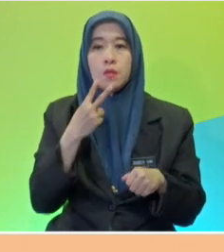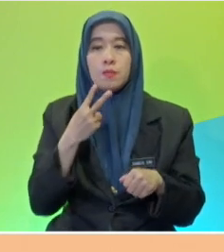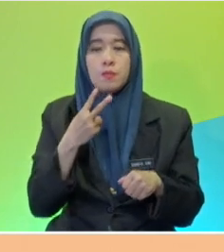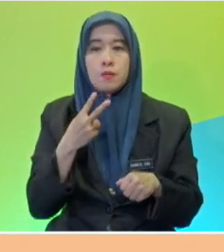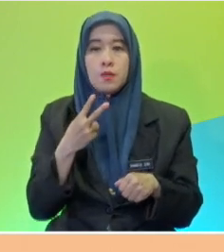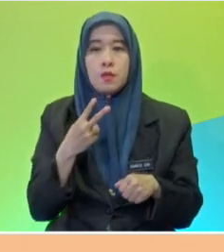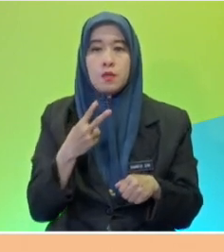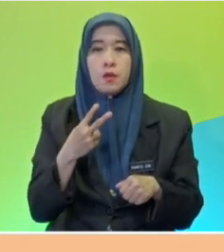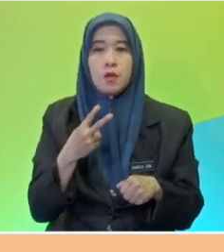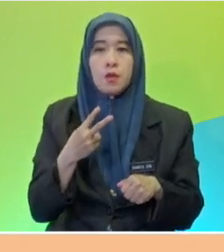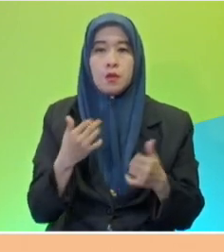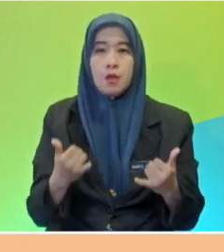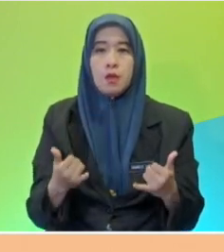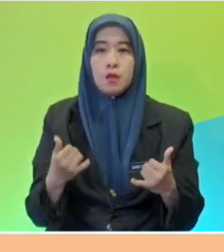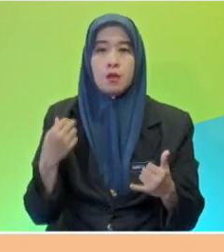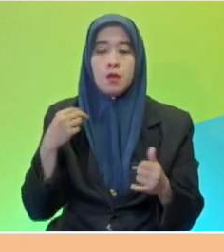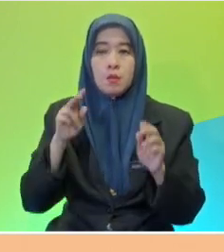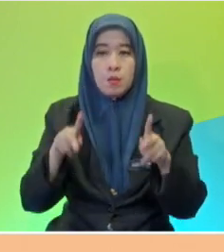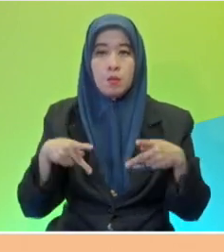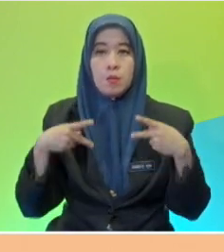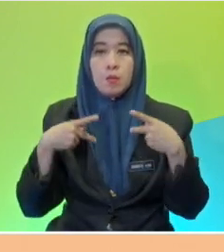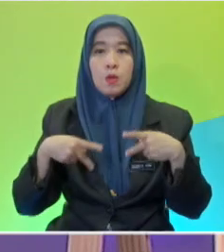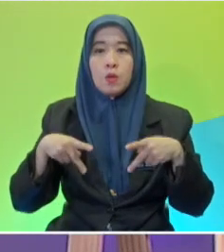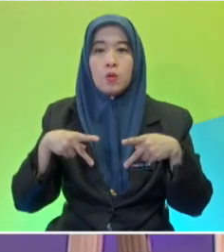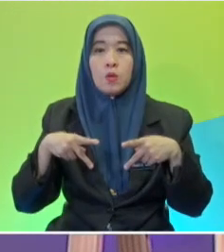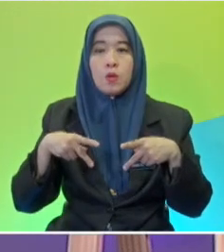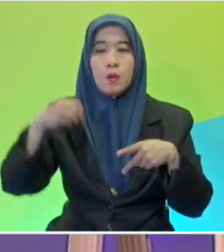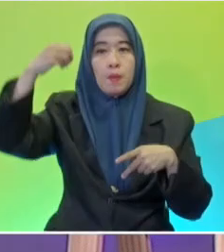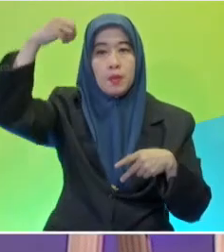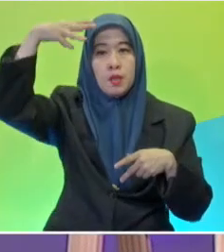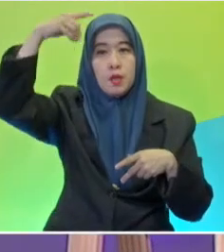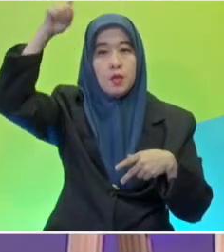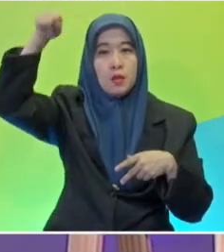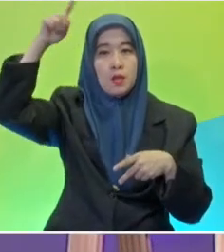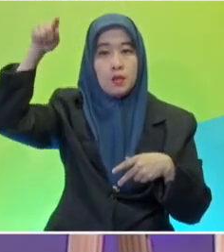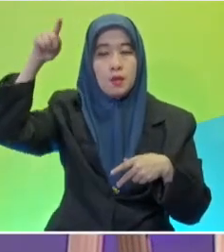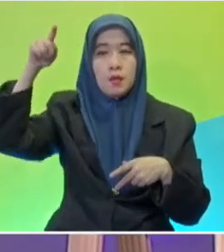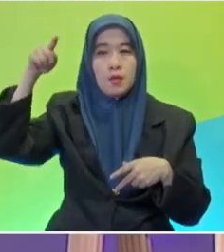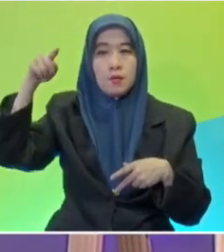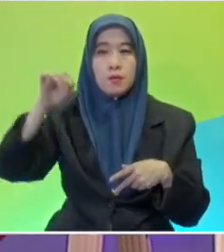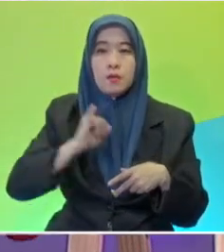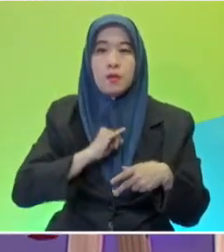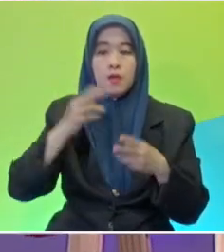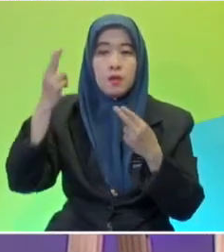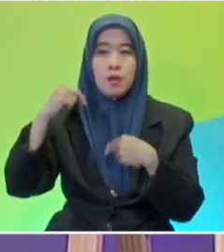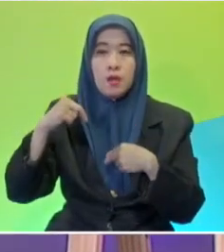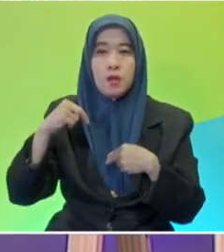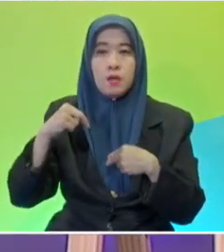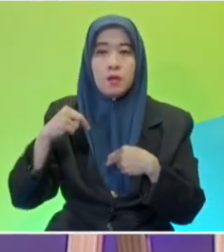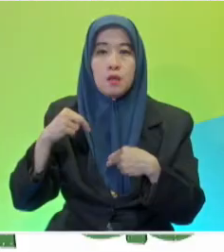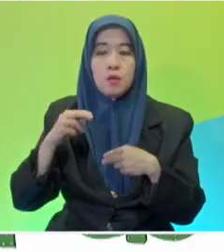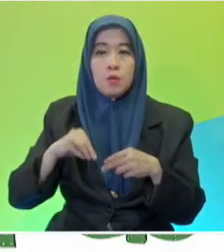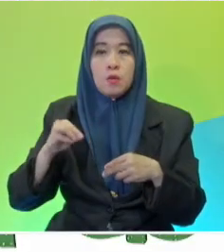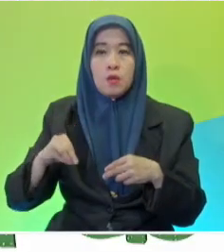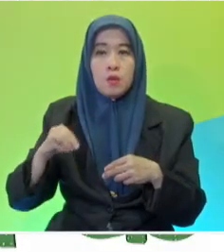they need sunlight. This is the time they need sunlight. Okay. So I hope they should know when the plants